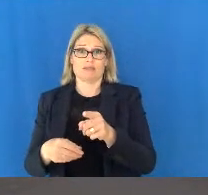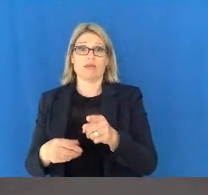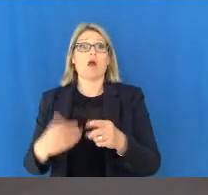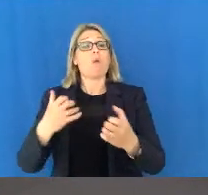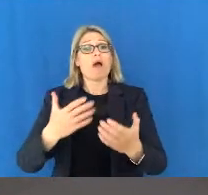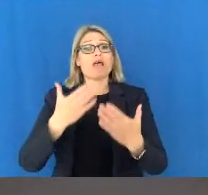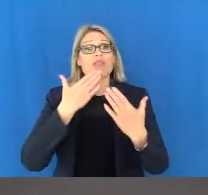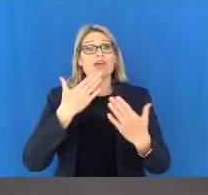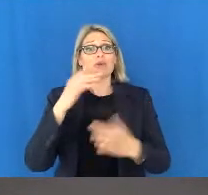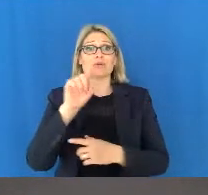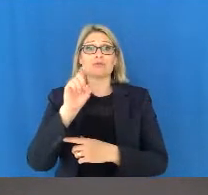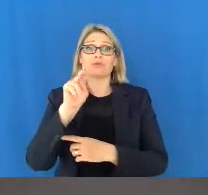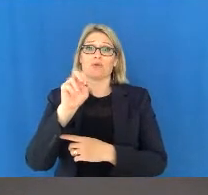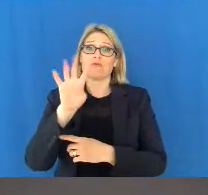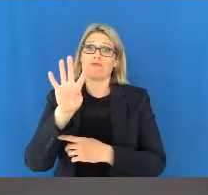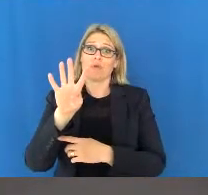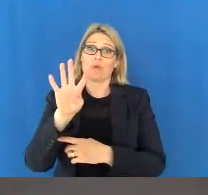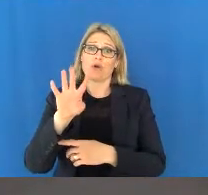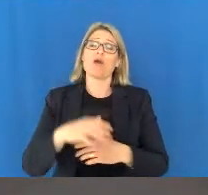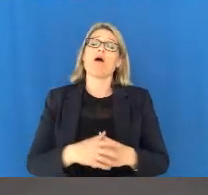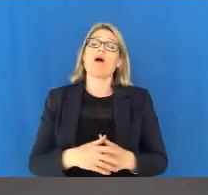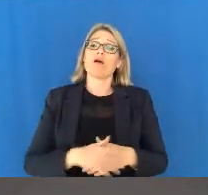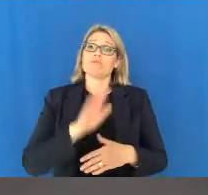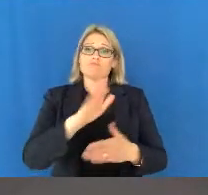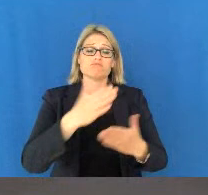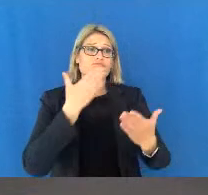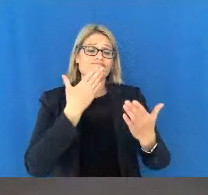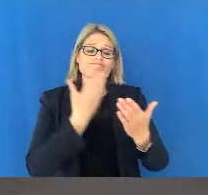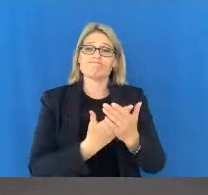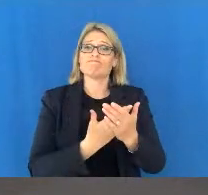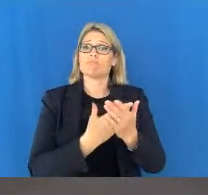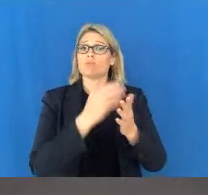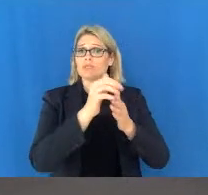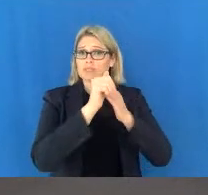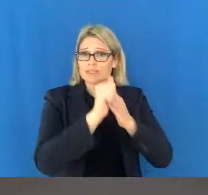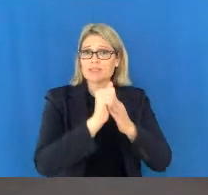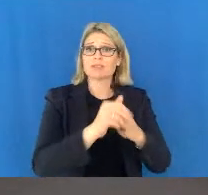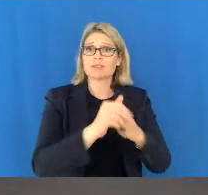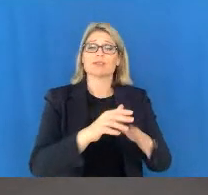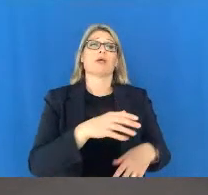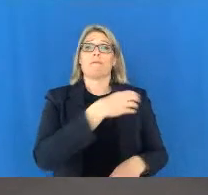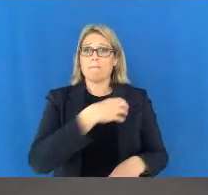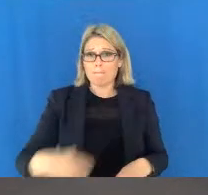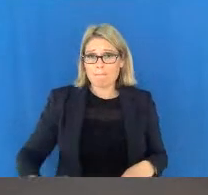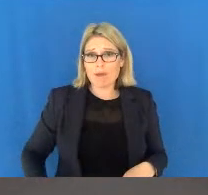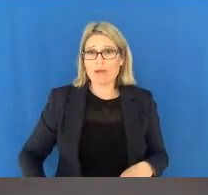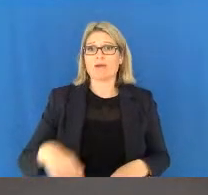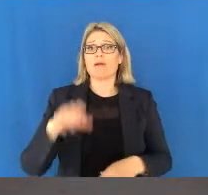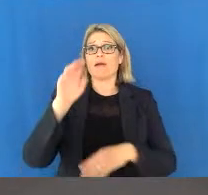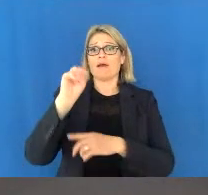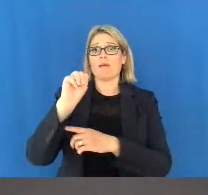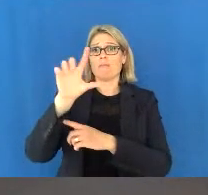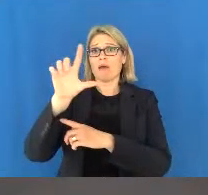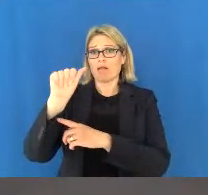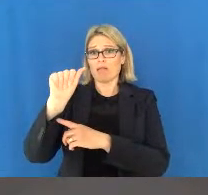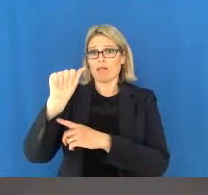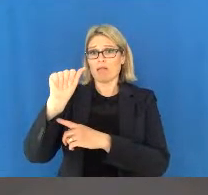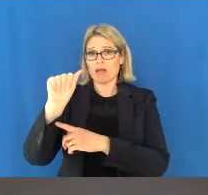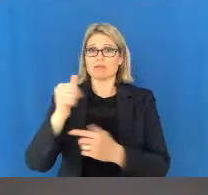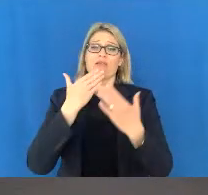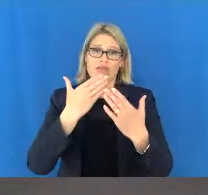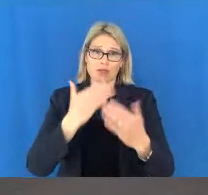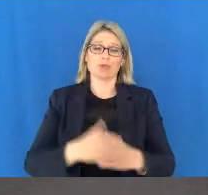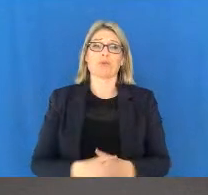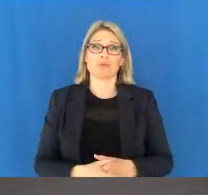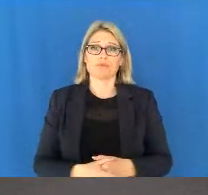in Zone 4, the leadership and the mayors and the MLAs. We've really